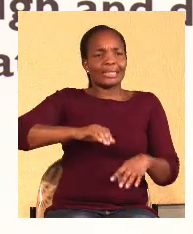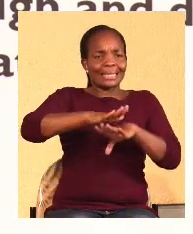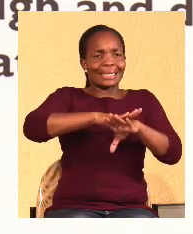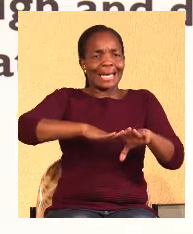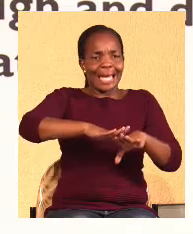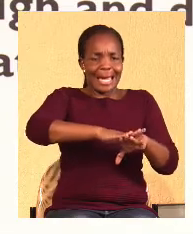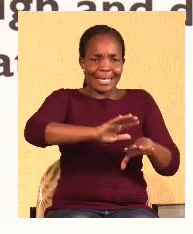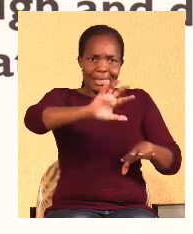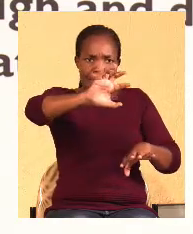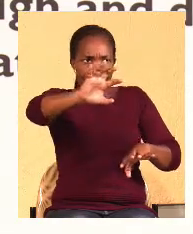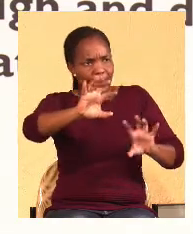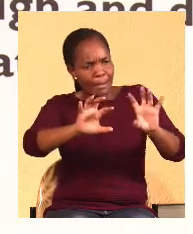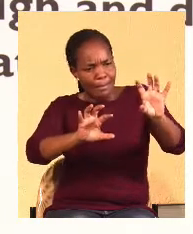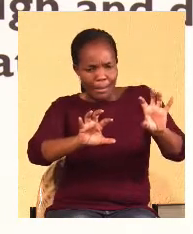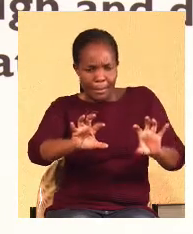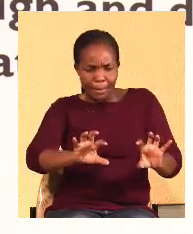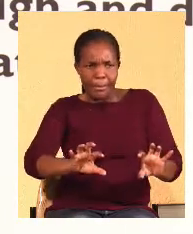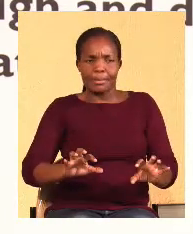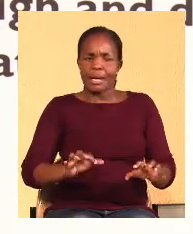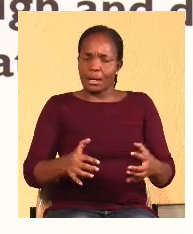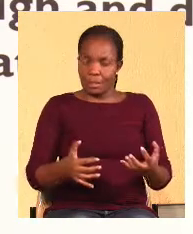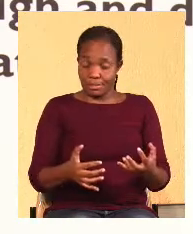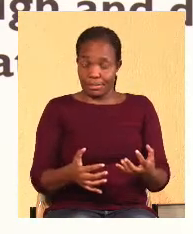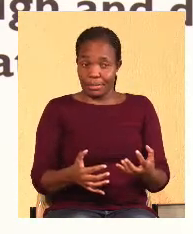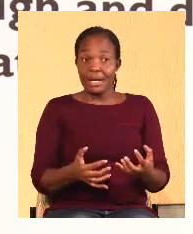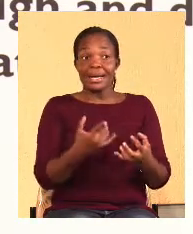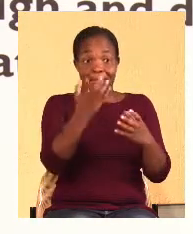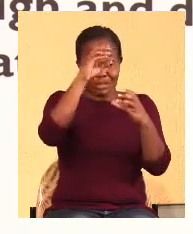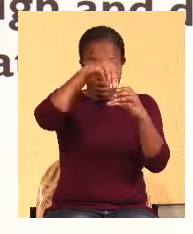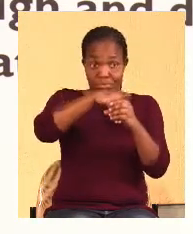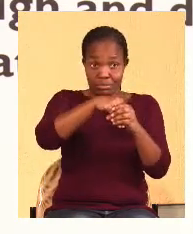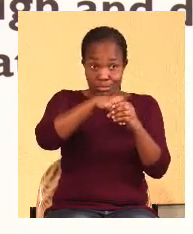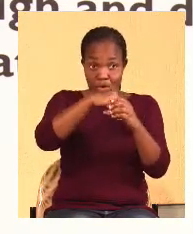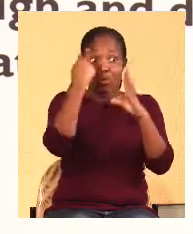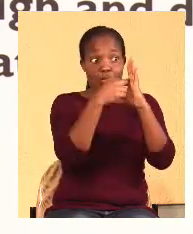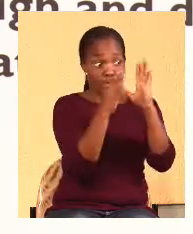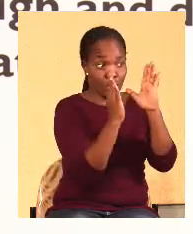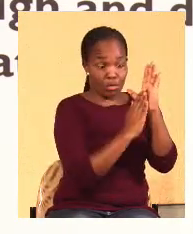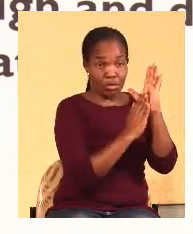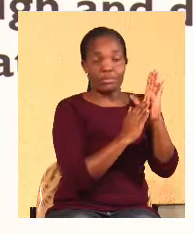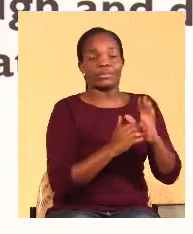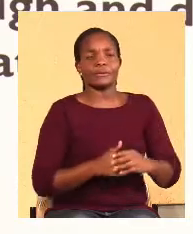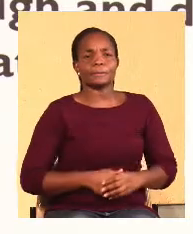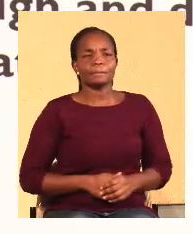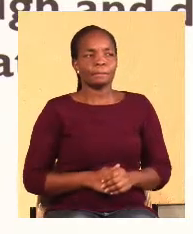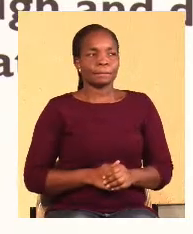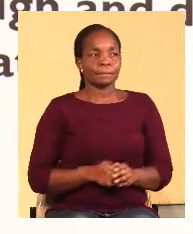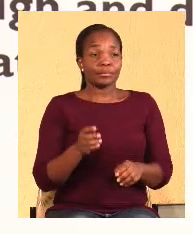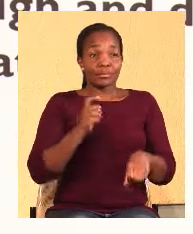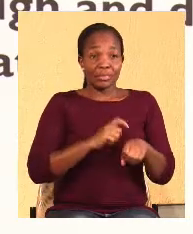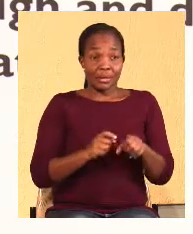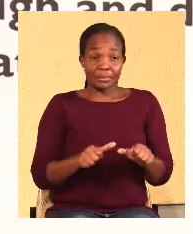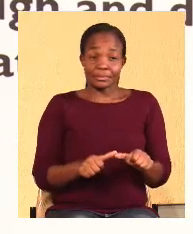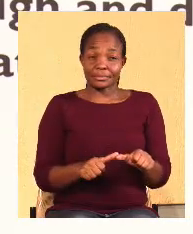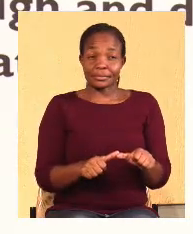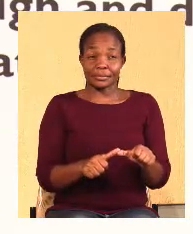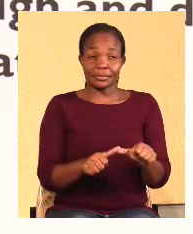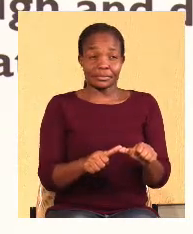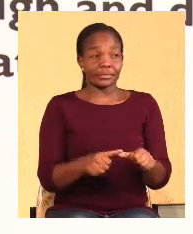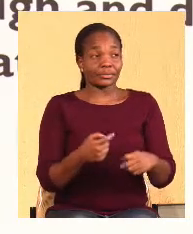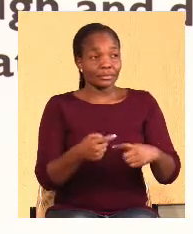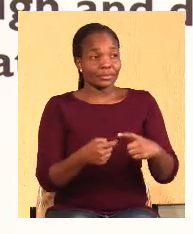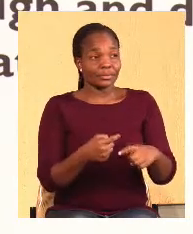been included in these regulations. Something else, as we were going along, you know,